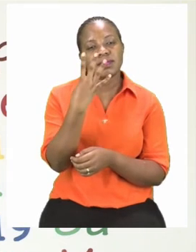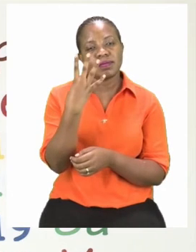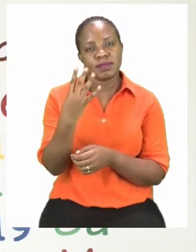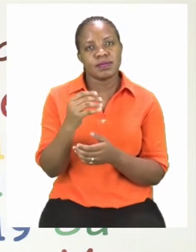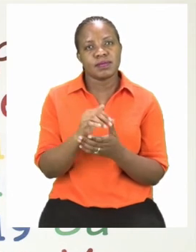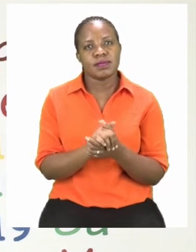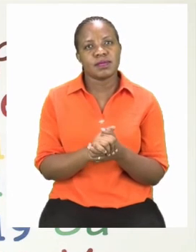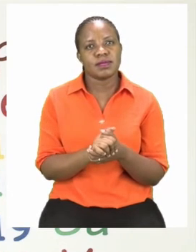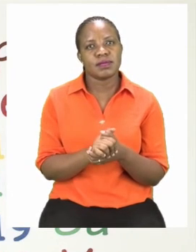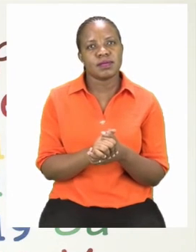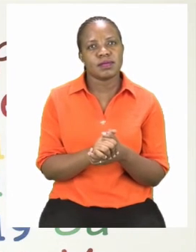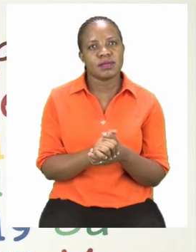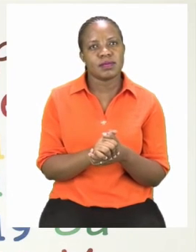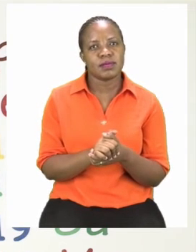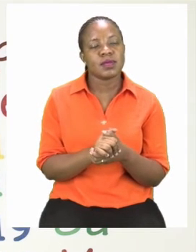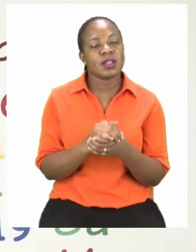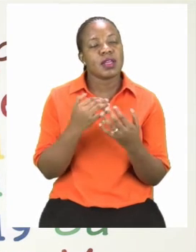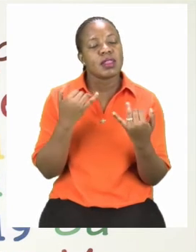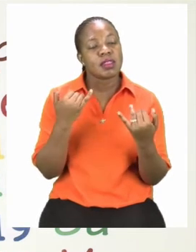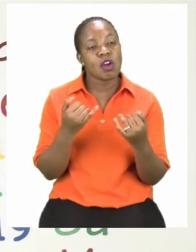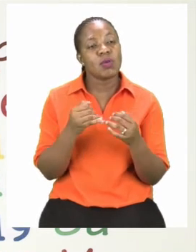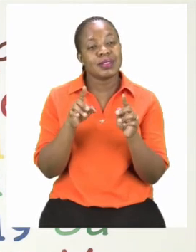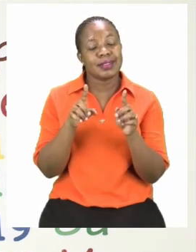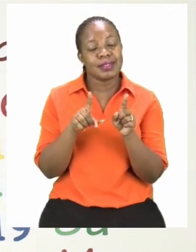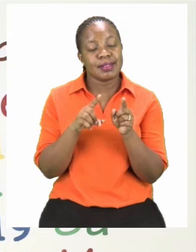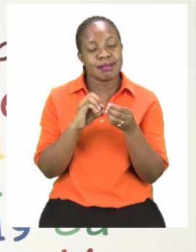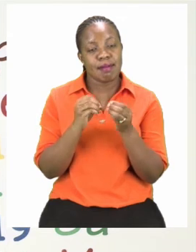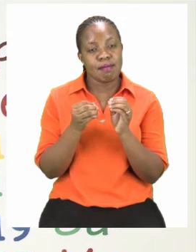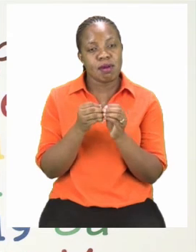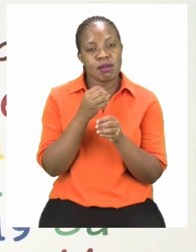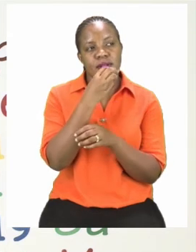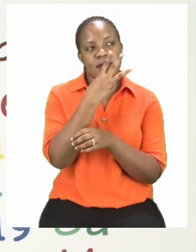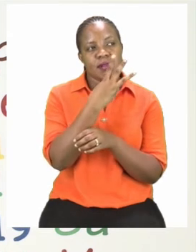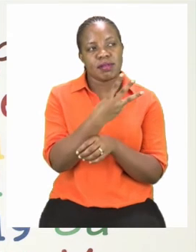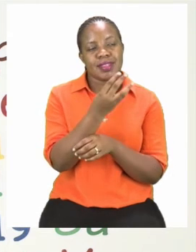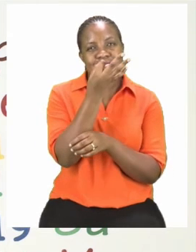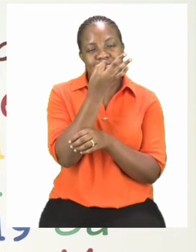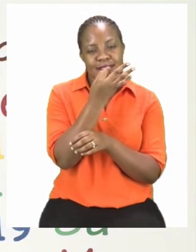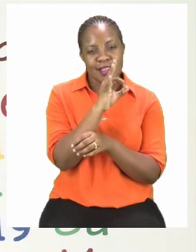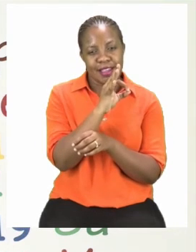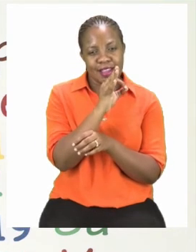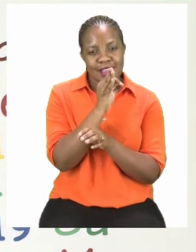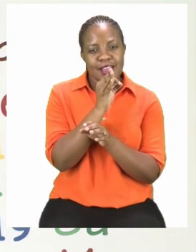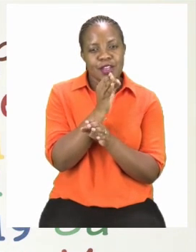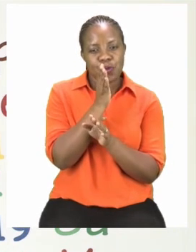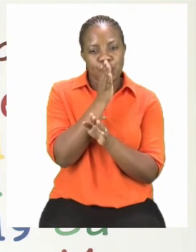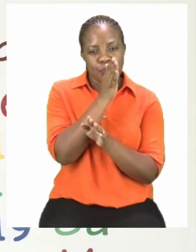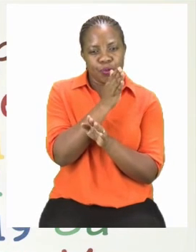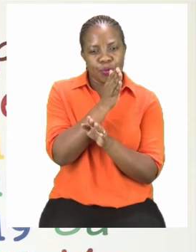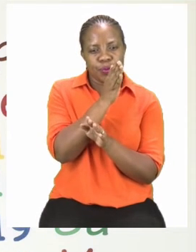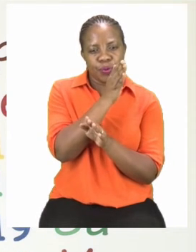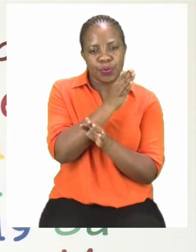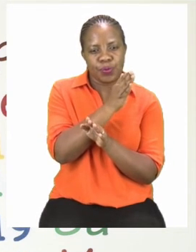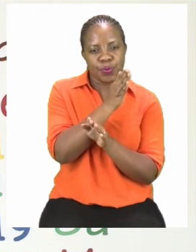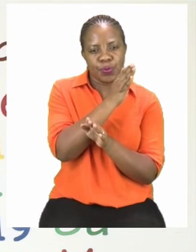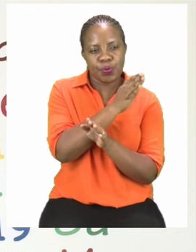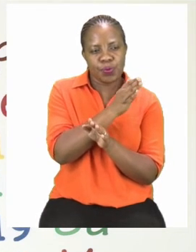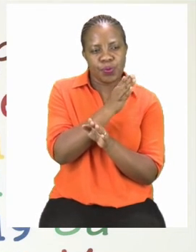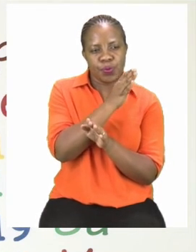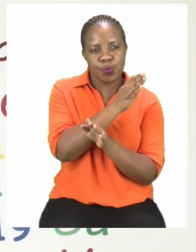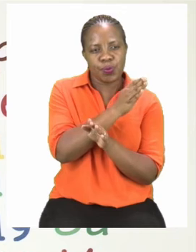plus 10. So it is going to be our job to add 10 to the numbers so that we can get